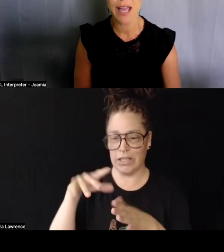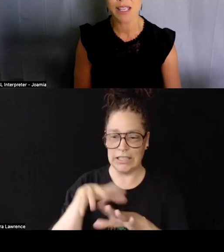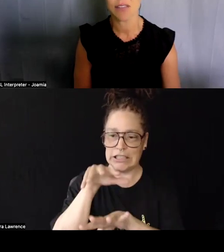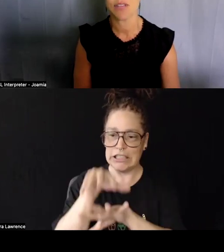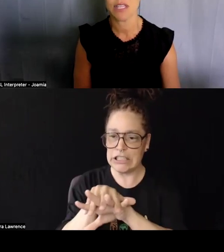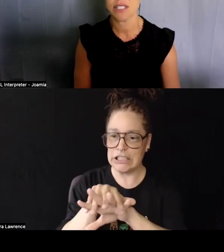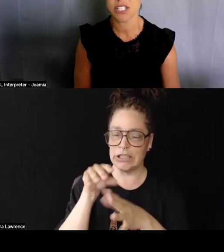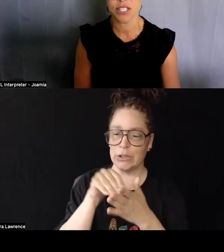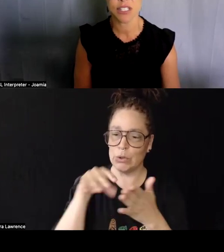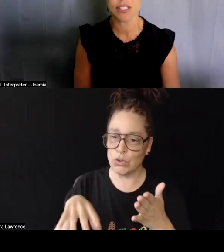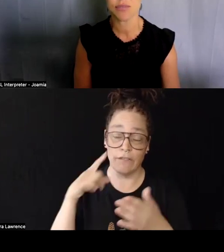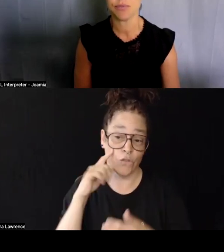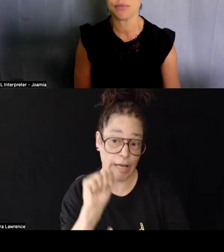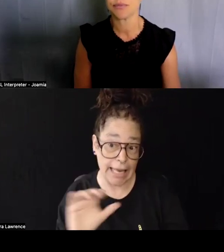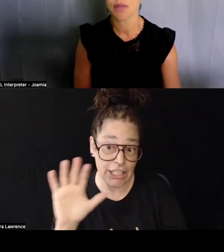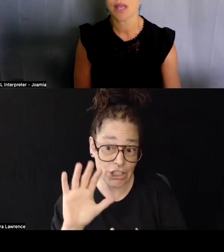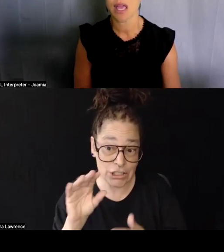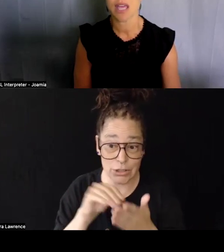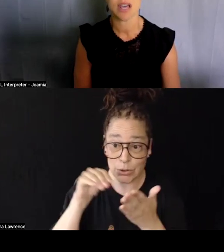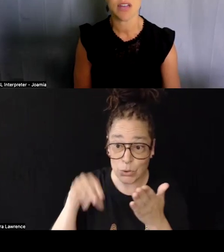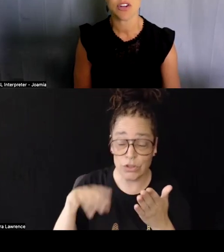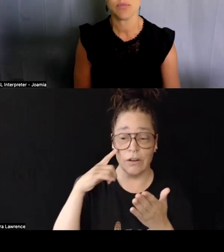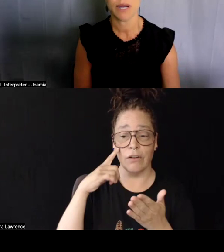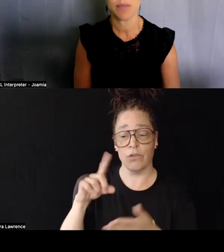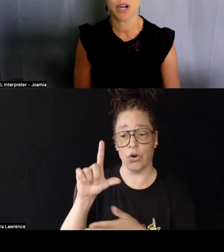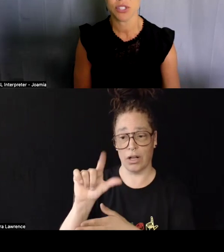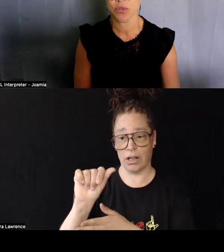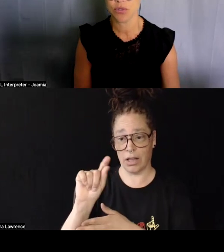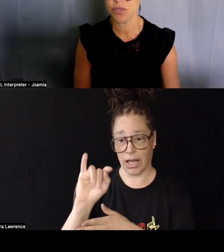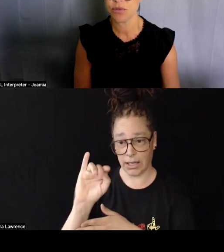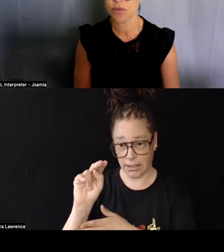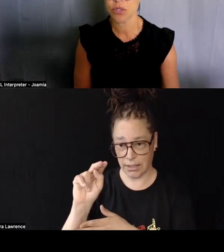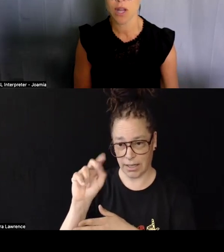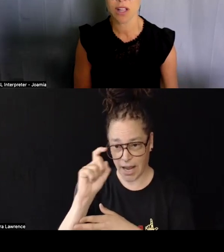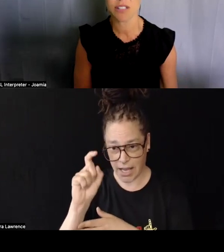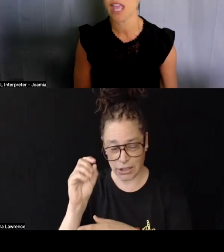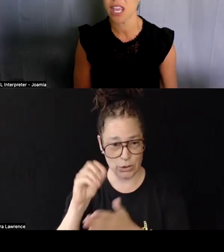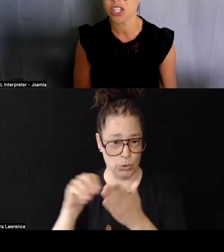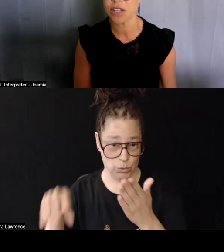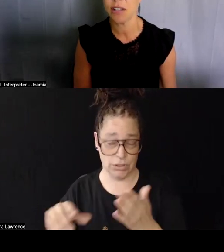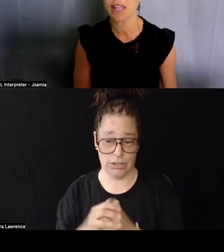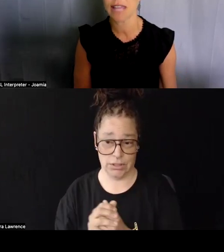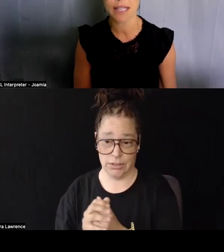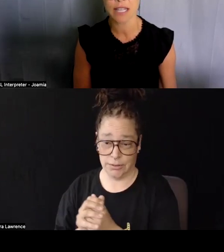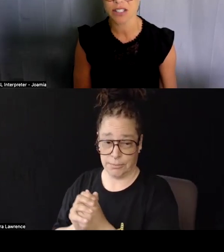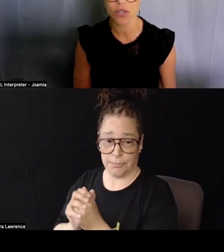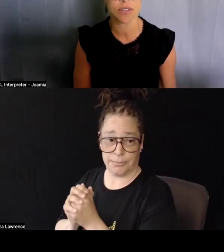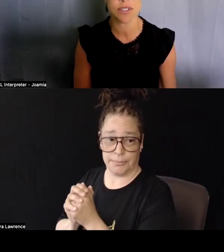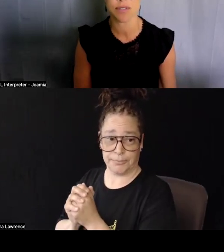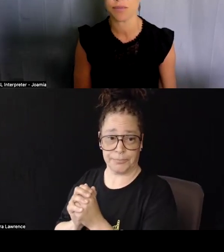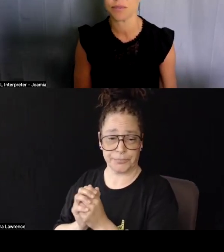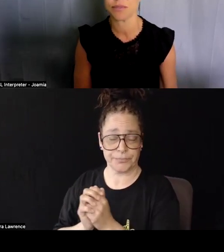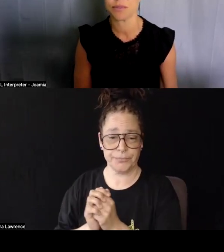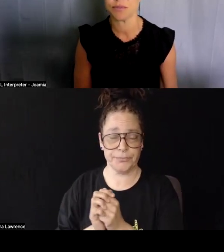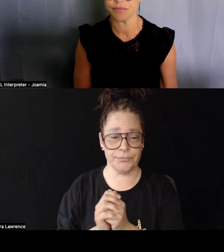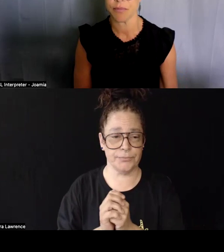where Black, Indigenous, and other BIPOC students, as well as Asian, Latinx